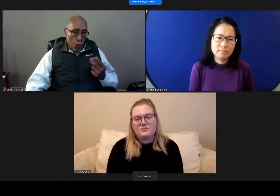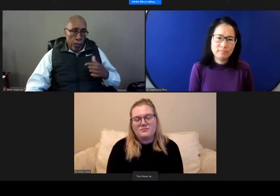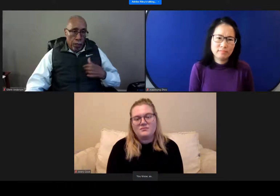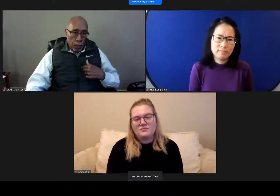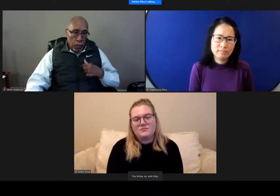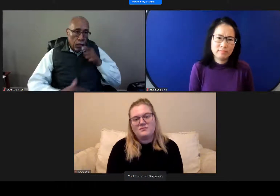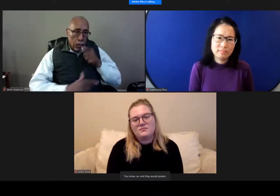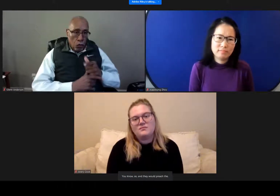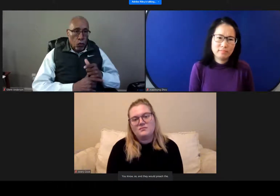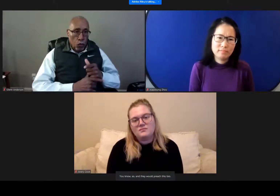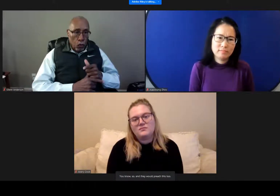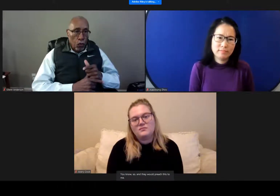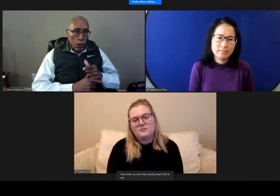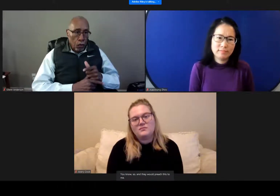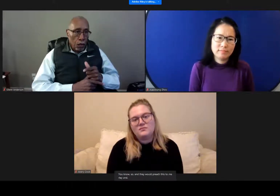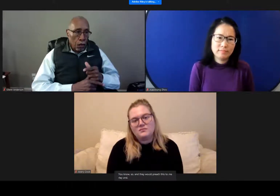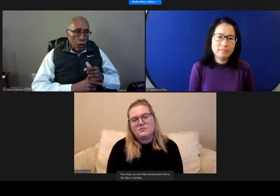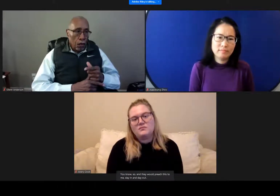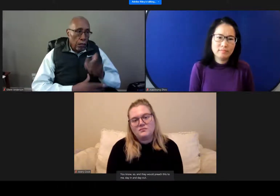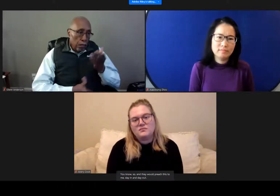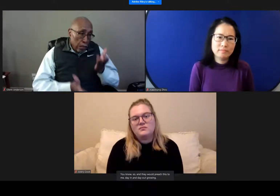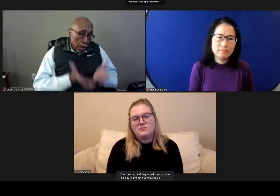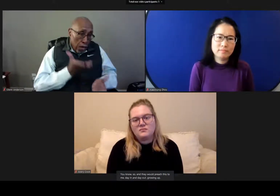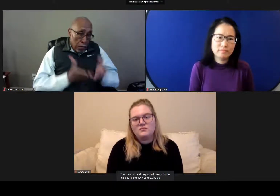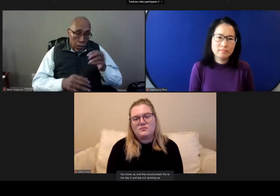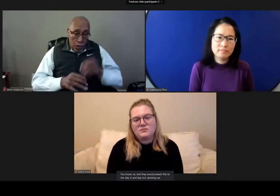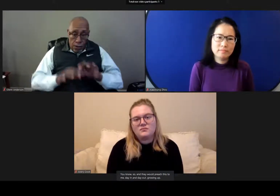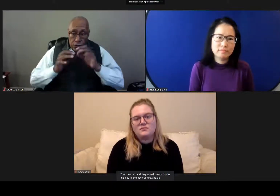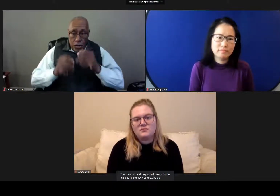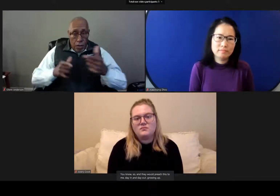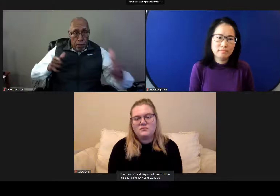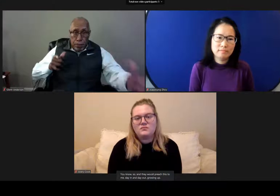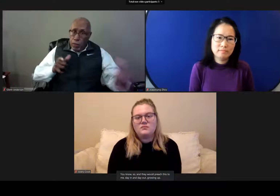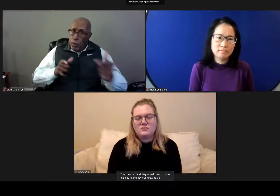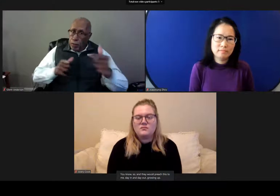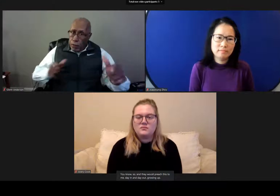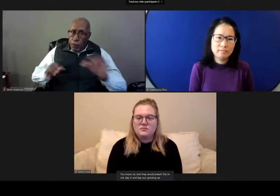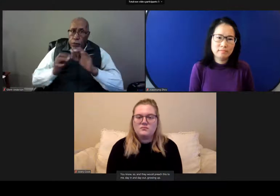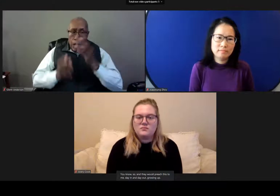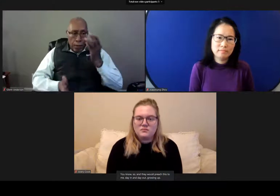And they would preach this to me day in and day out growing up.